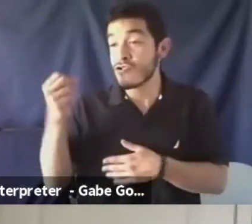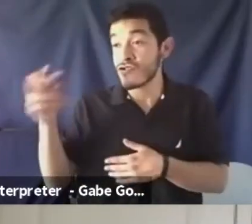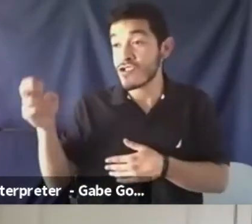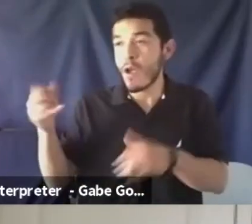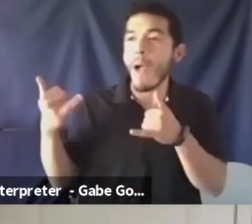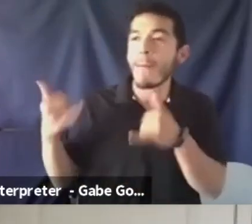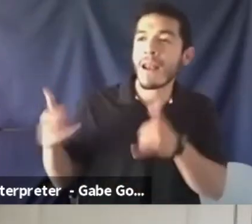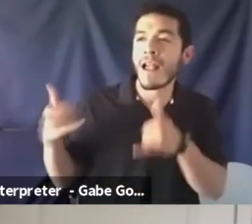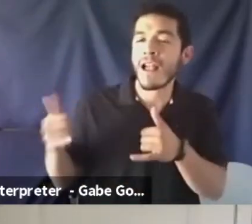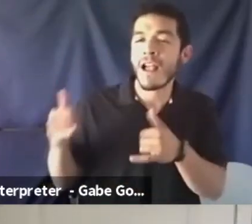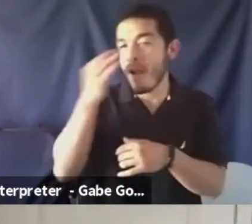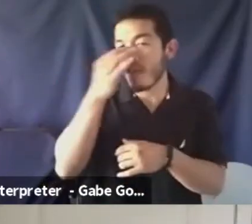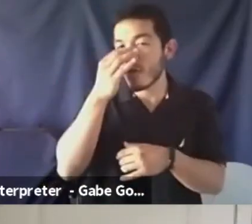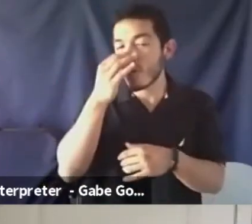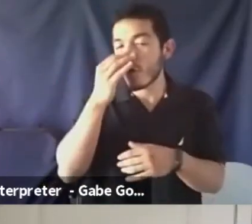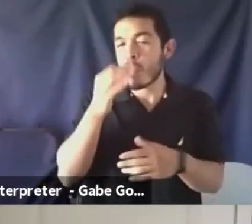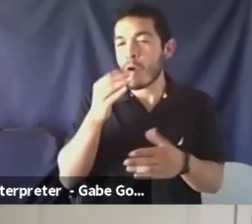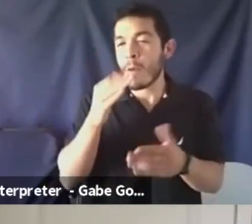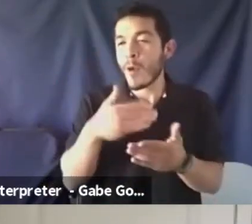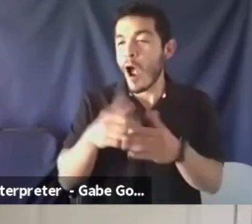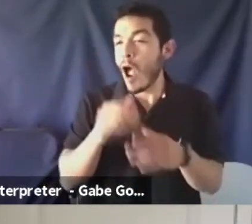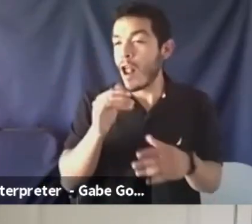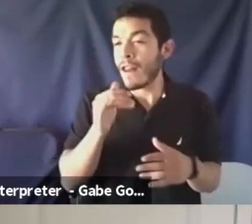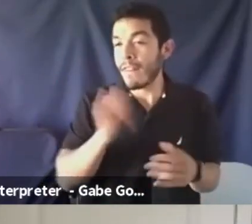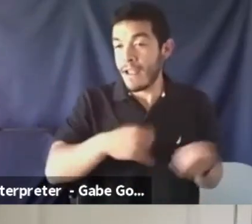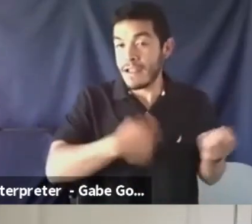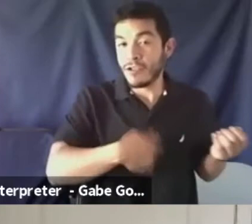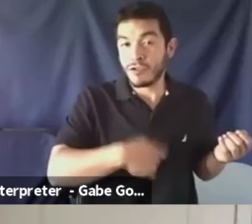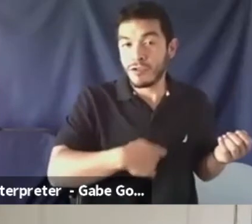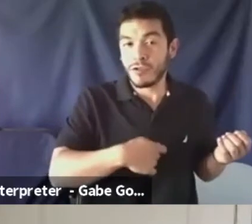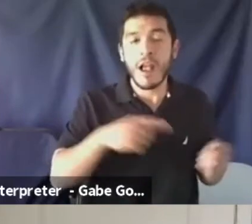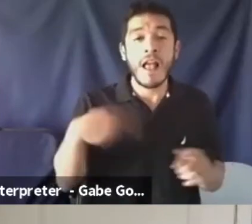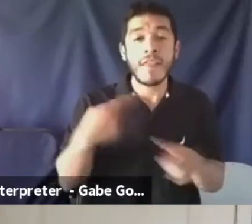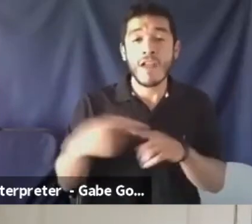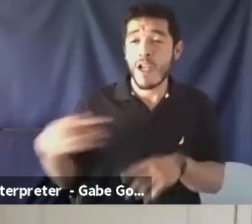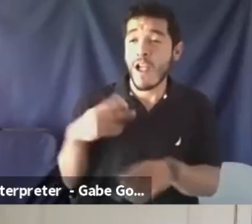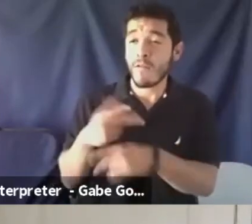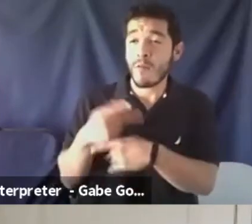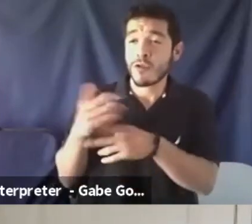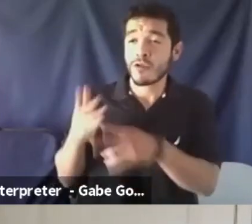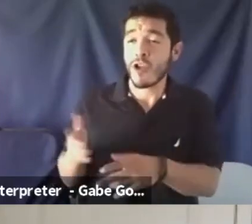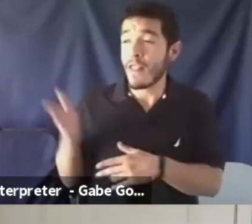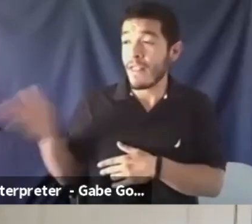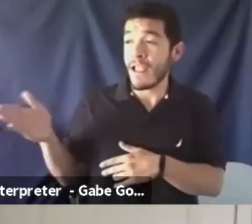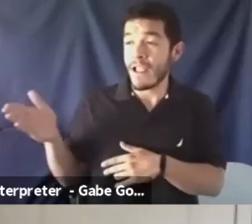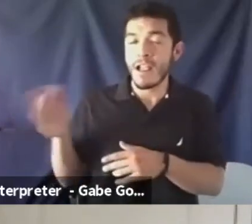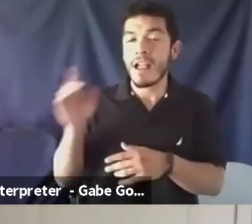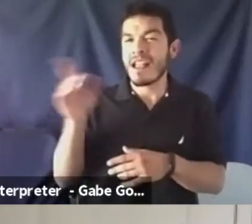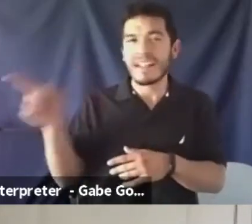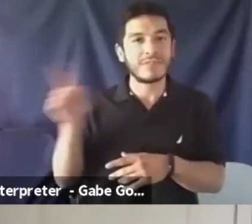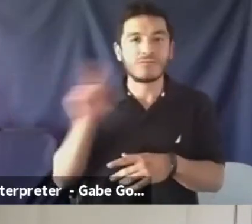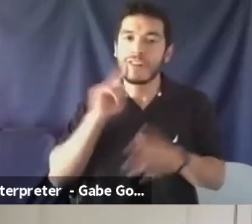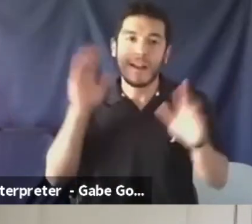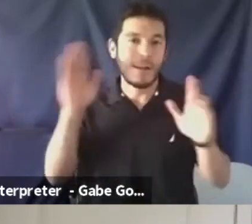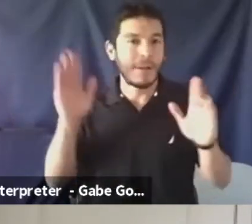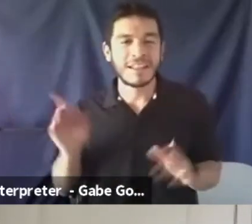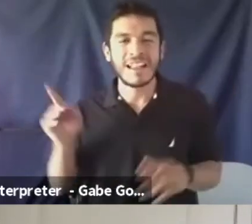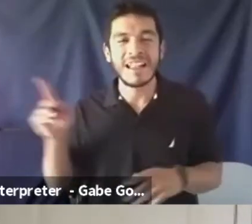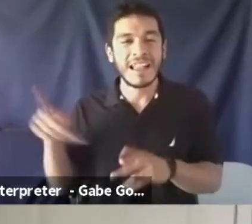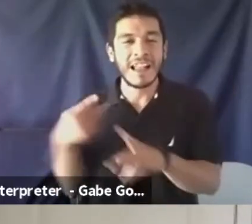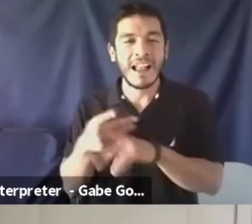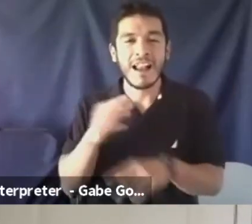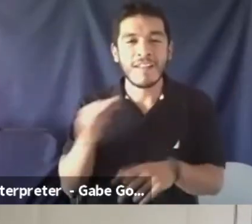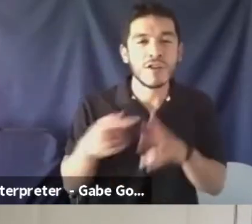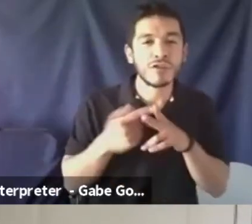playing a few chords on the guitar. And then we've got the producer that we work with, D-Mile, he's amazing. He kind of just